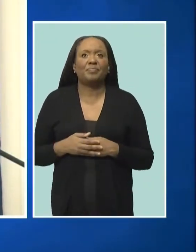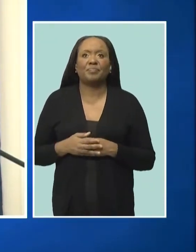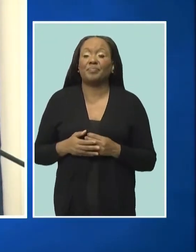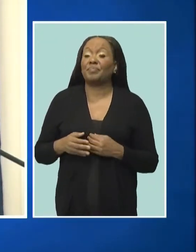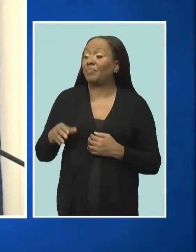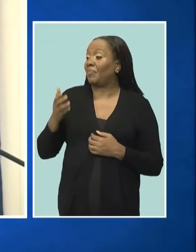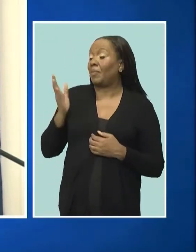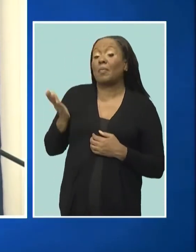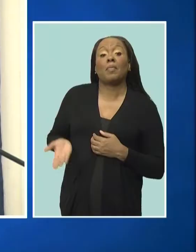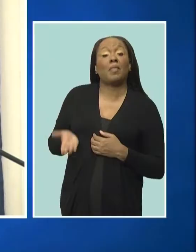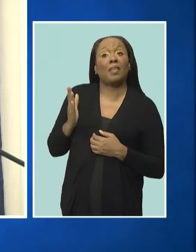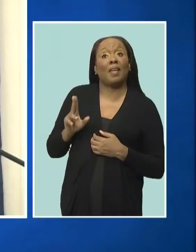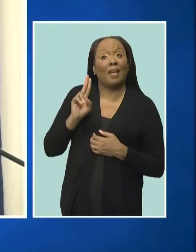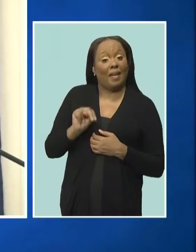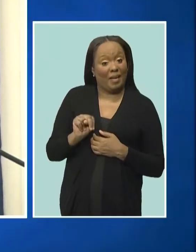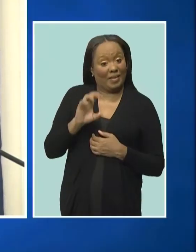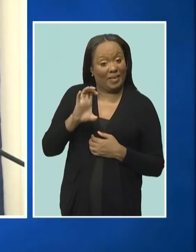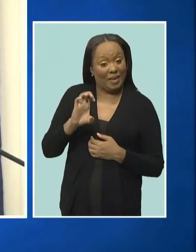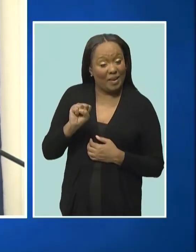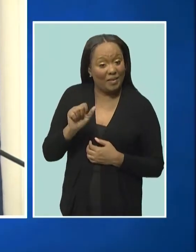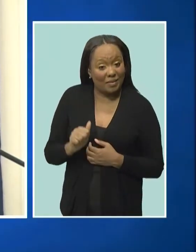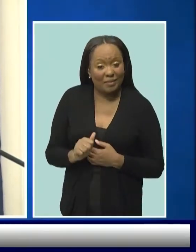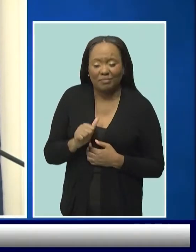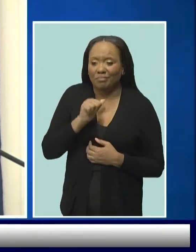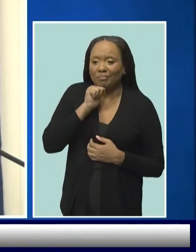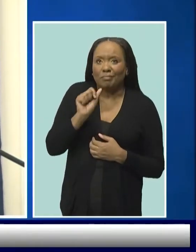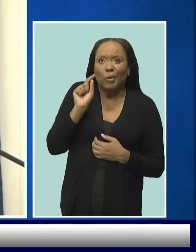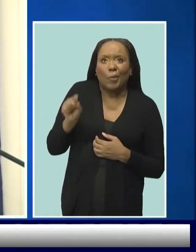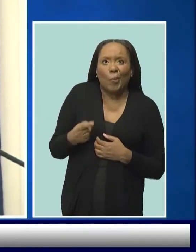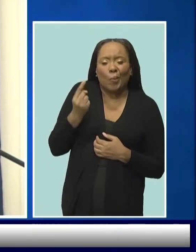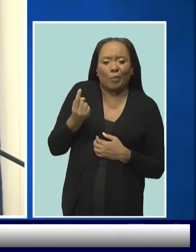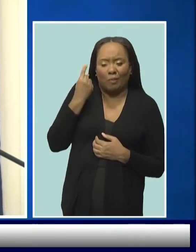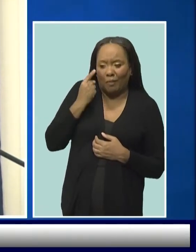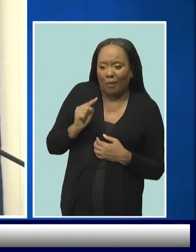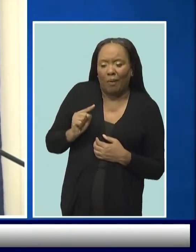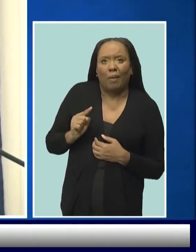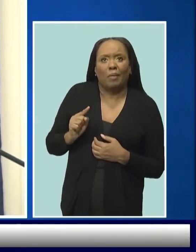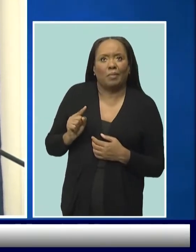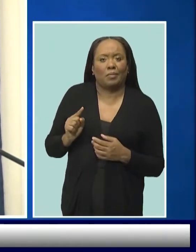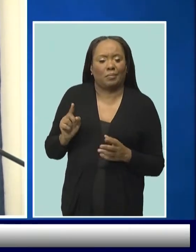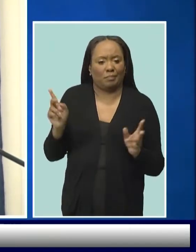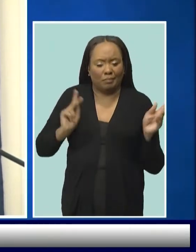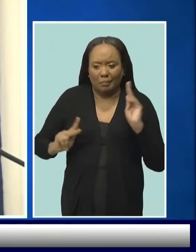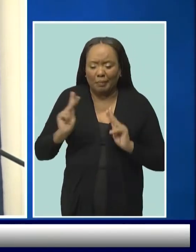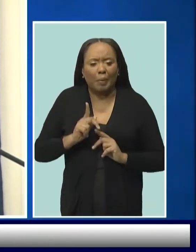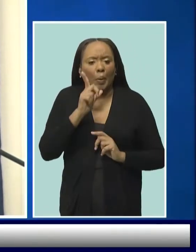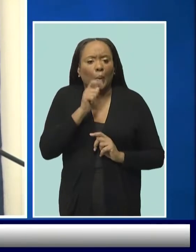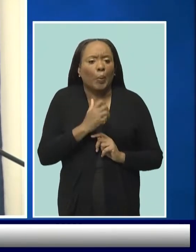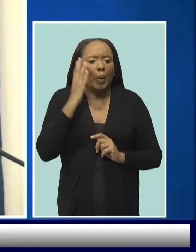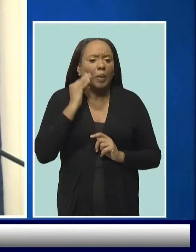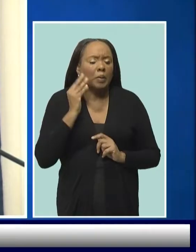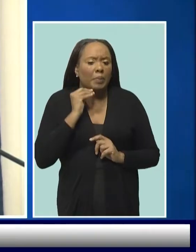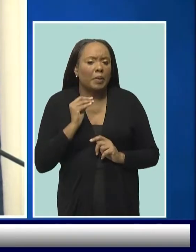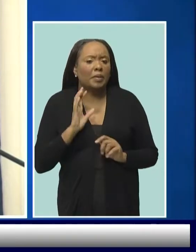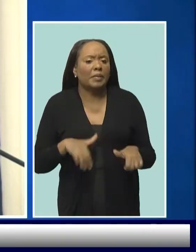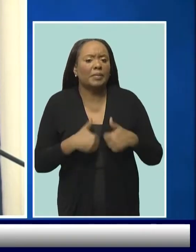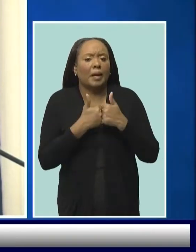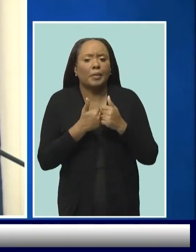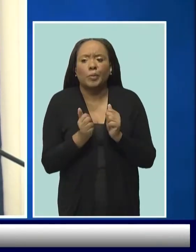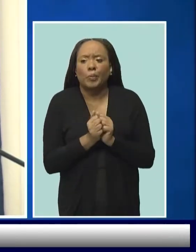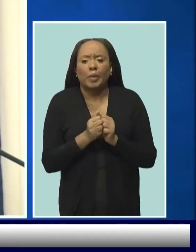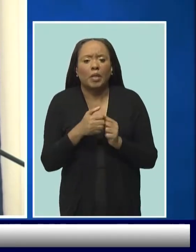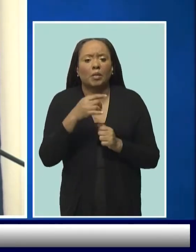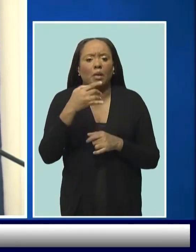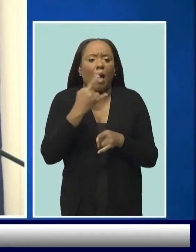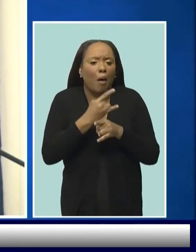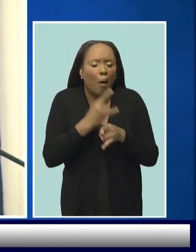NCSA caters not only to those who are facing the direct challenges from the substance use and abuse, but